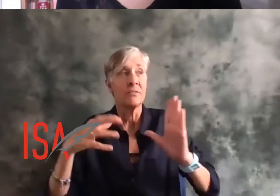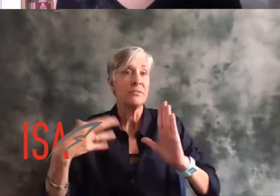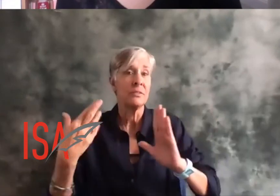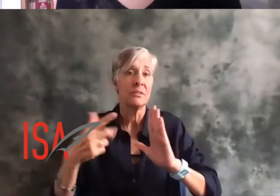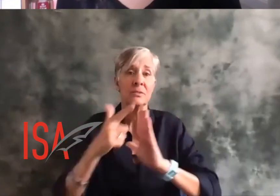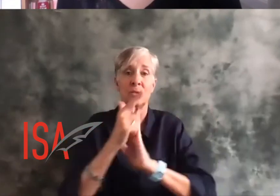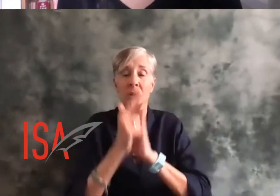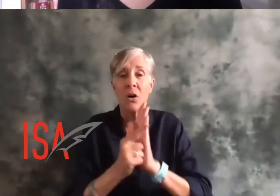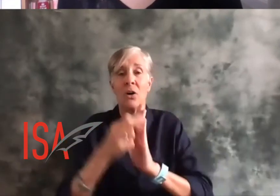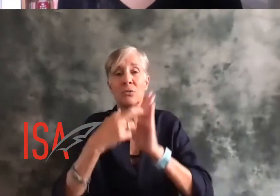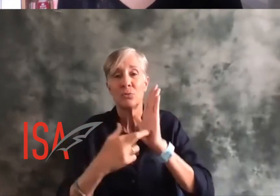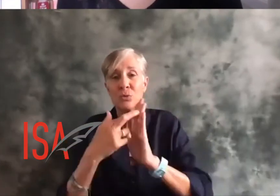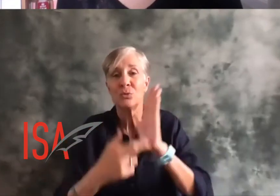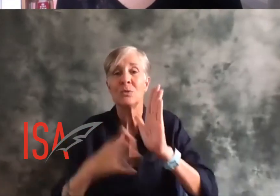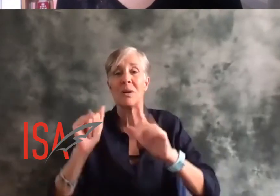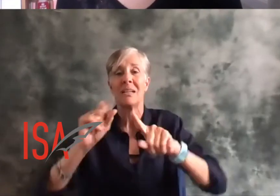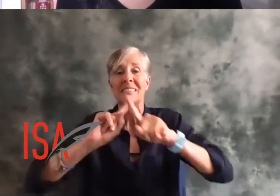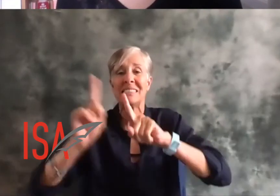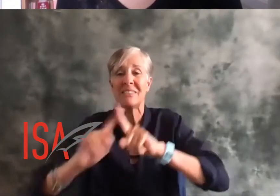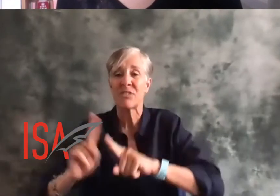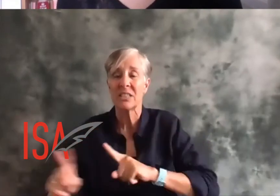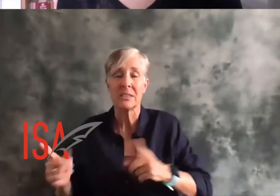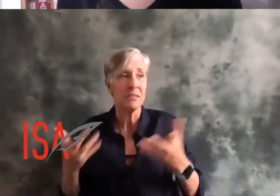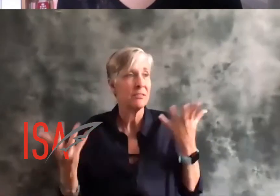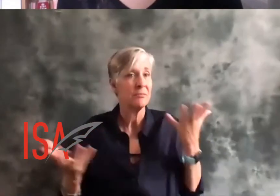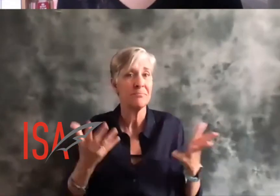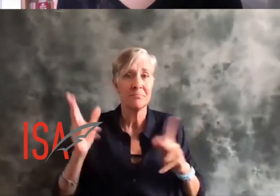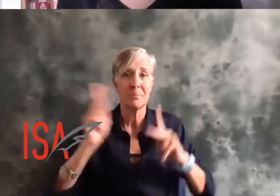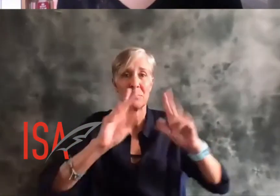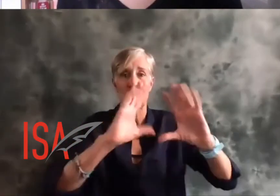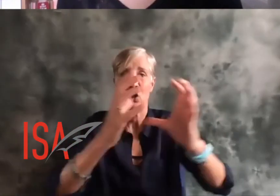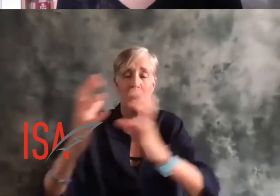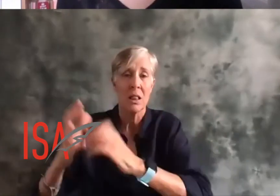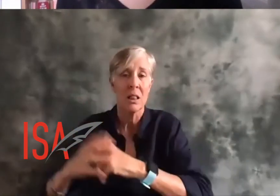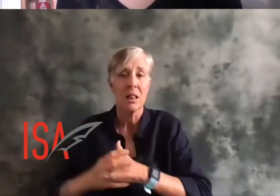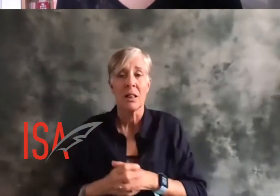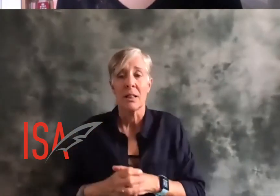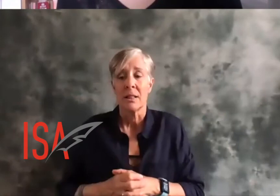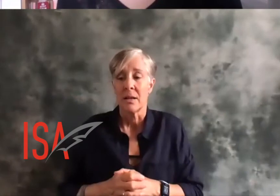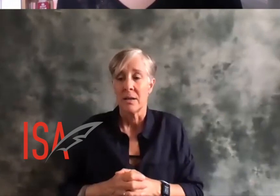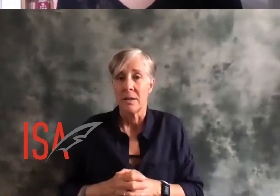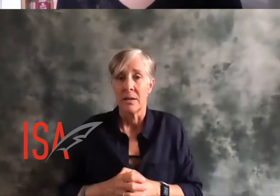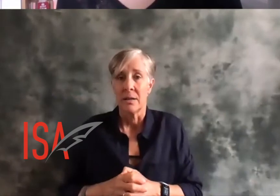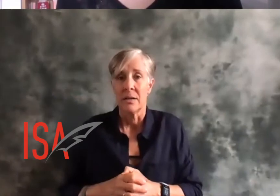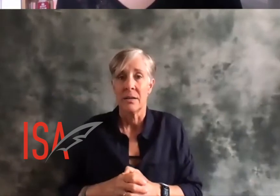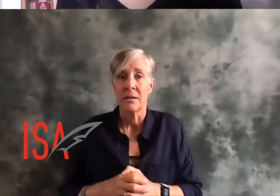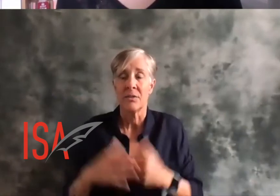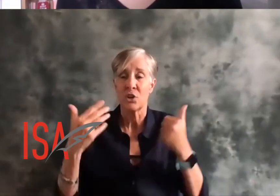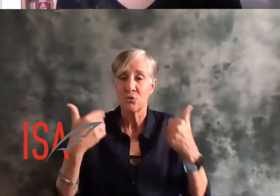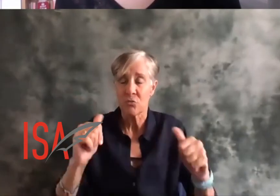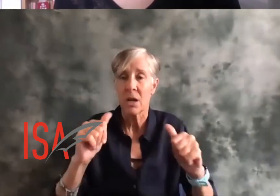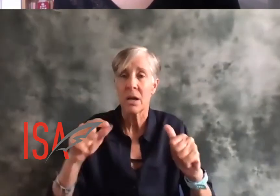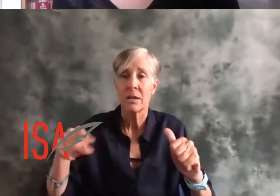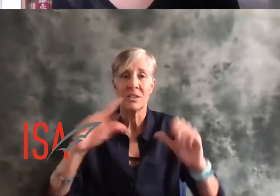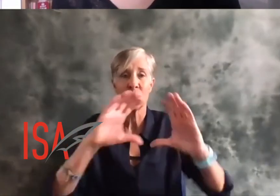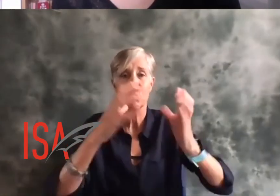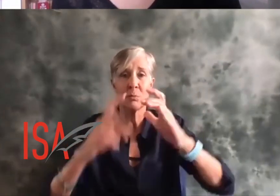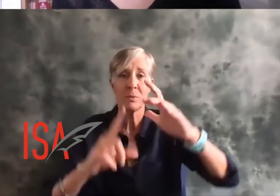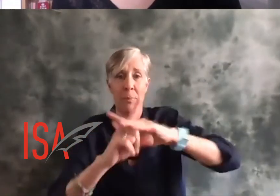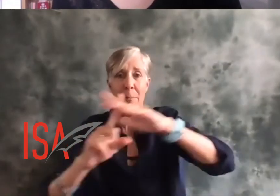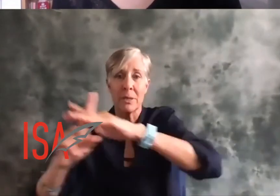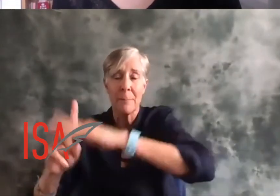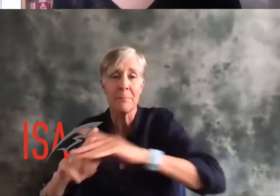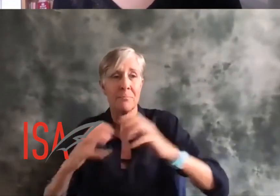led by all sorts of different folks that are trying to connect people that